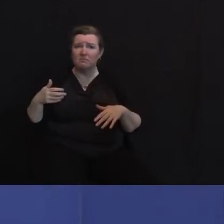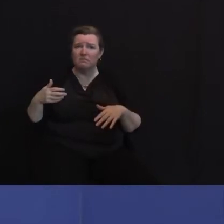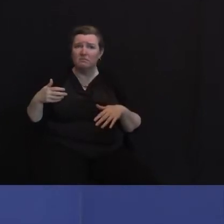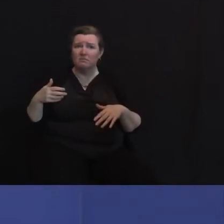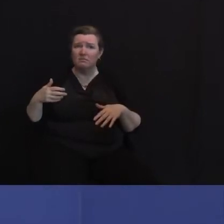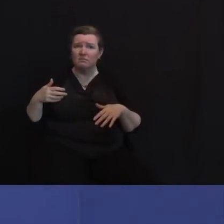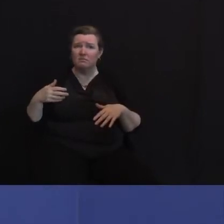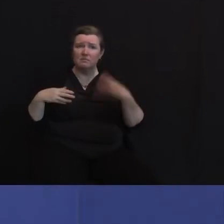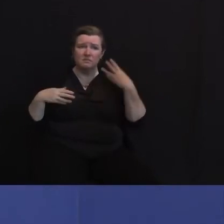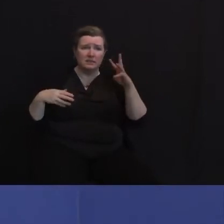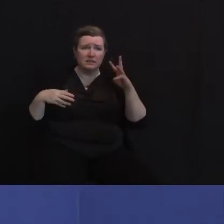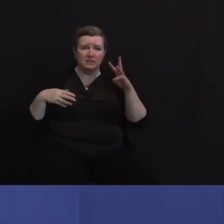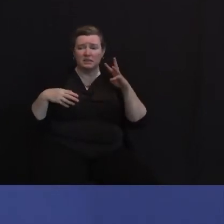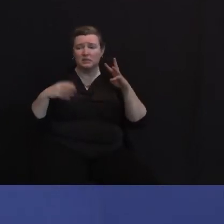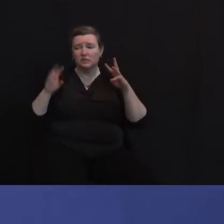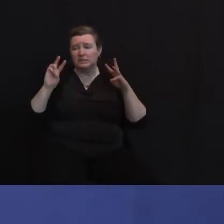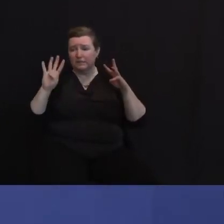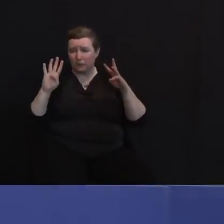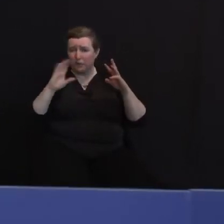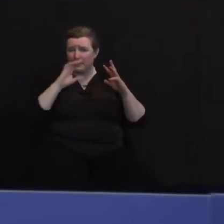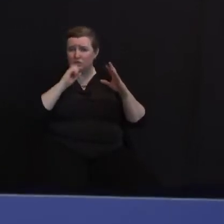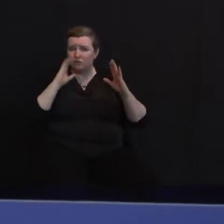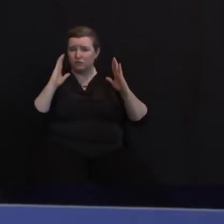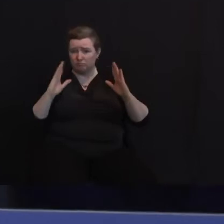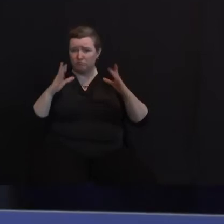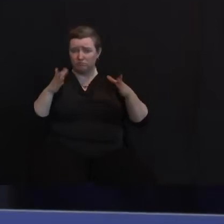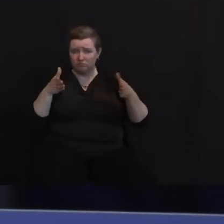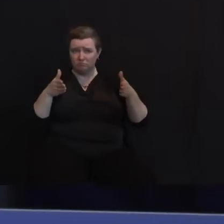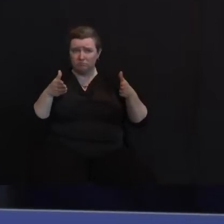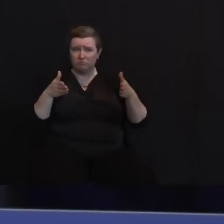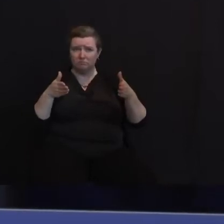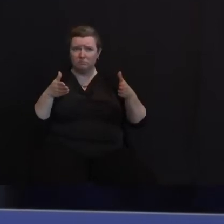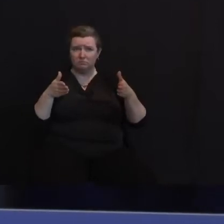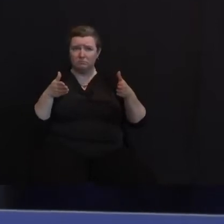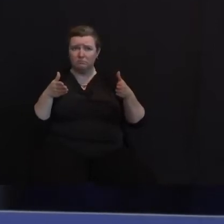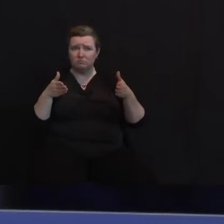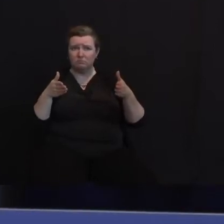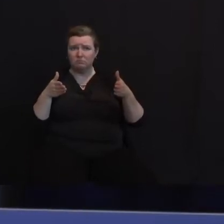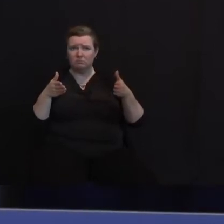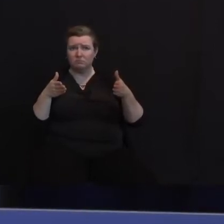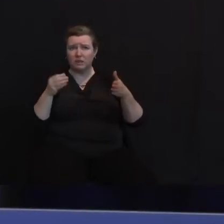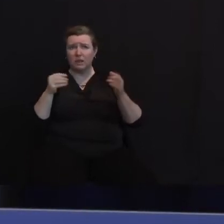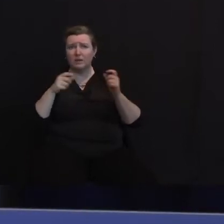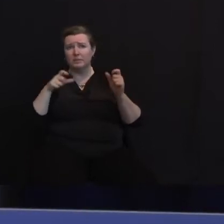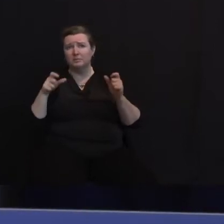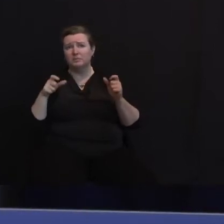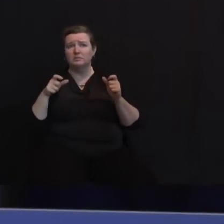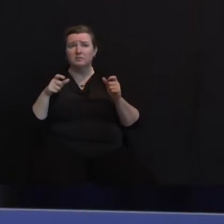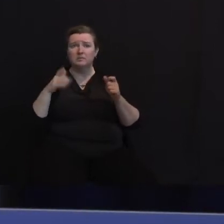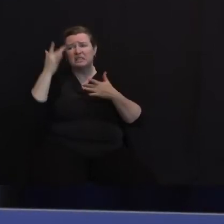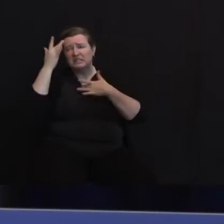to 64 and you add in those with chronic conditions,